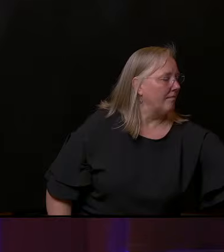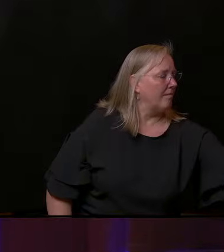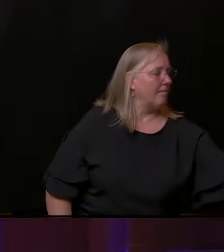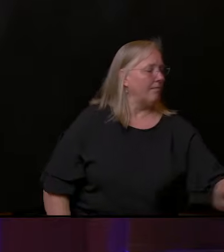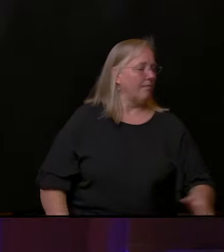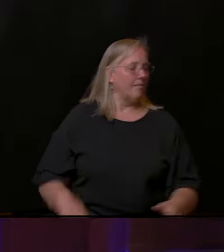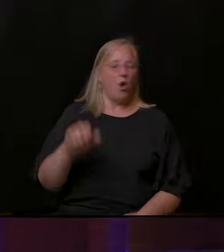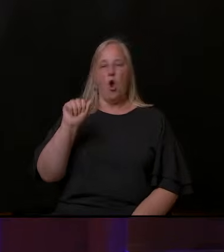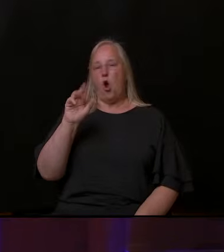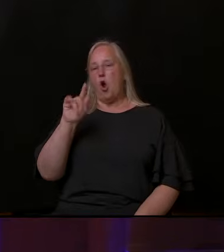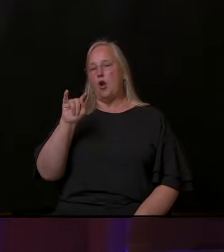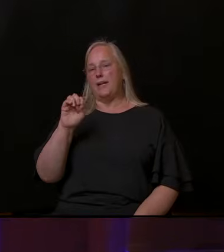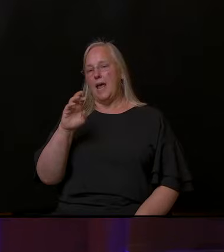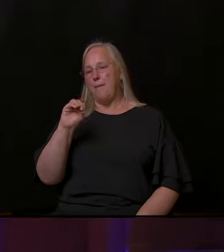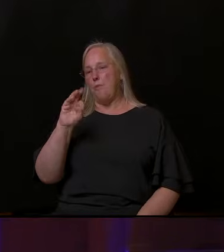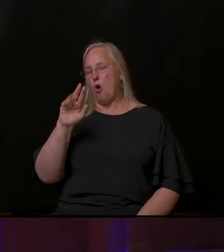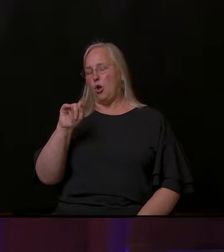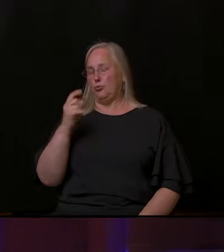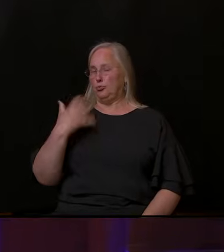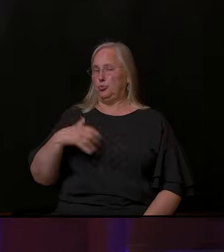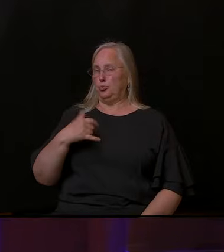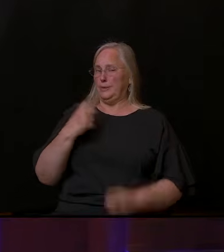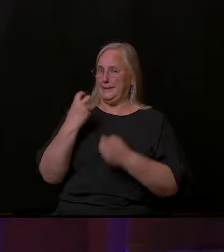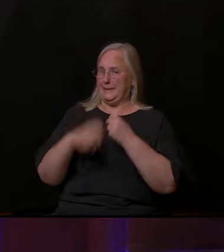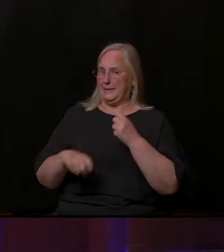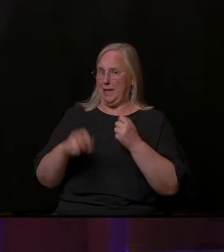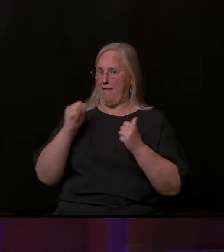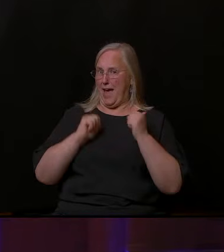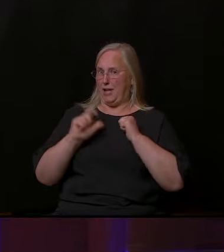Artie and Martin are kind of a tough act to follow.